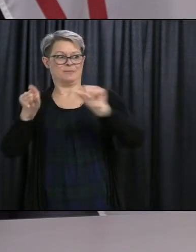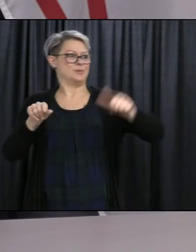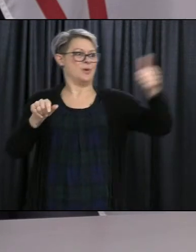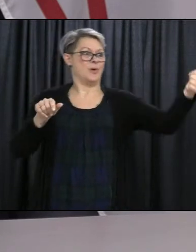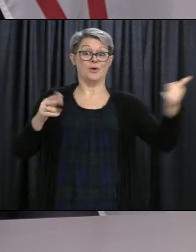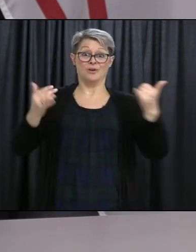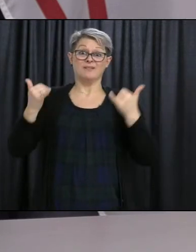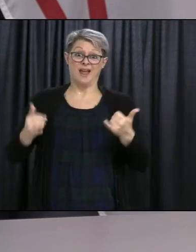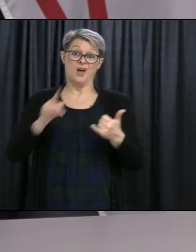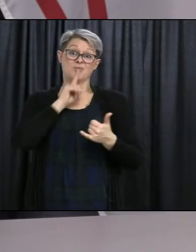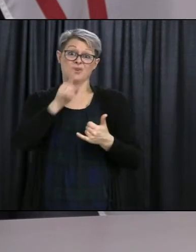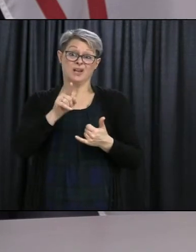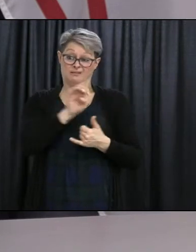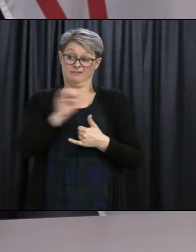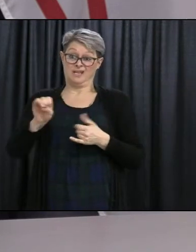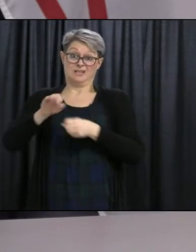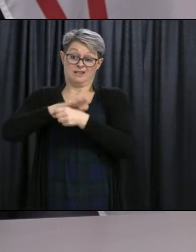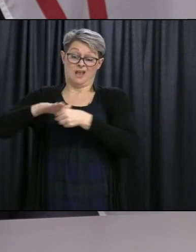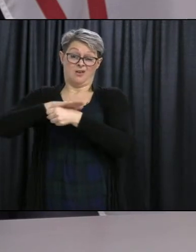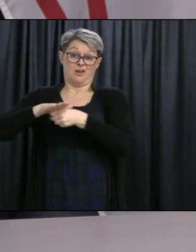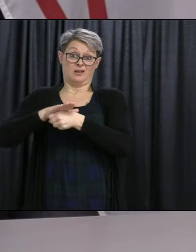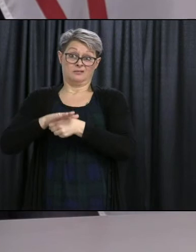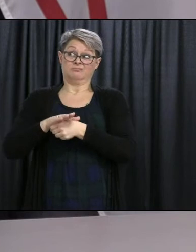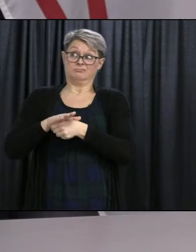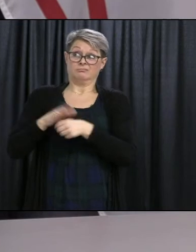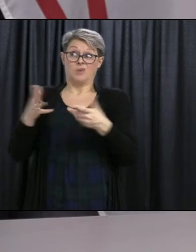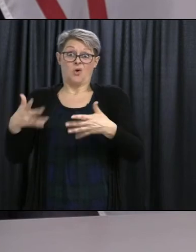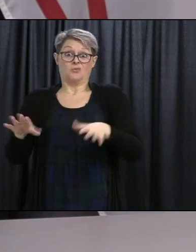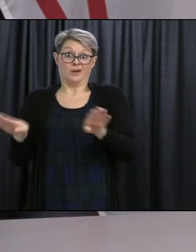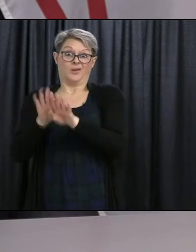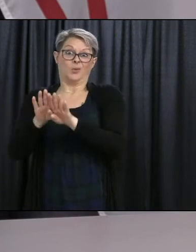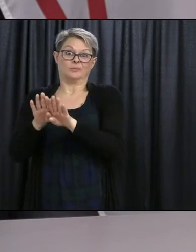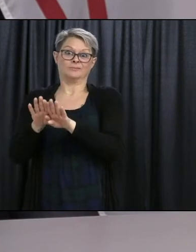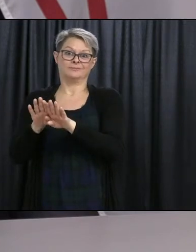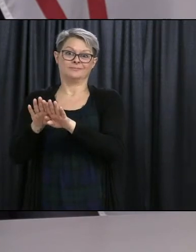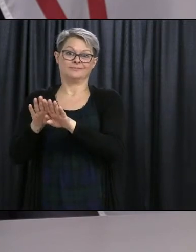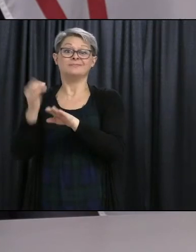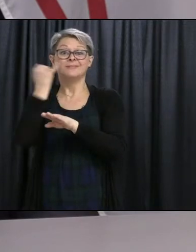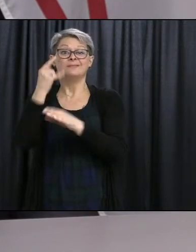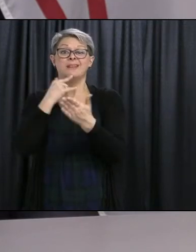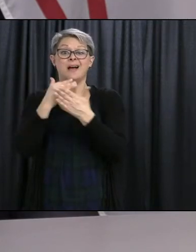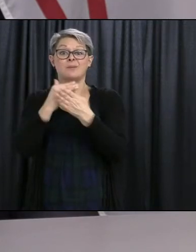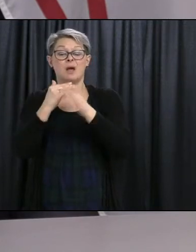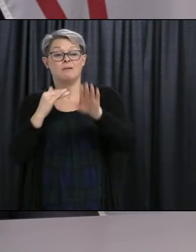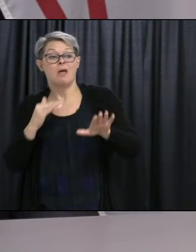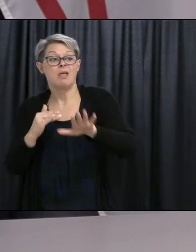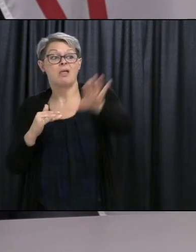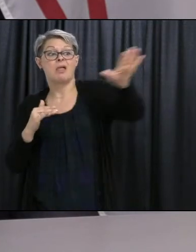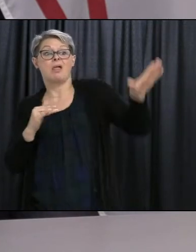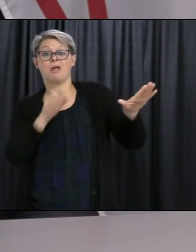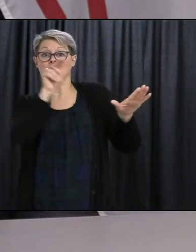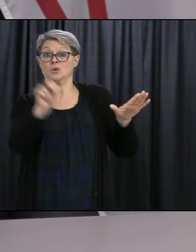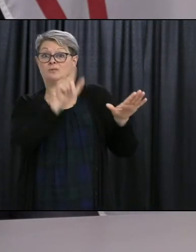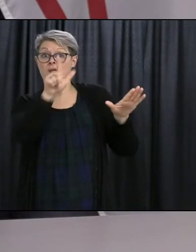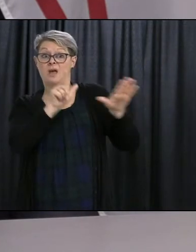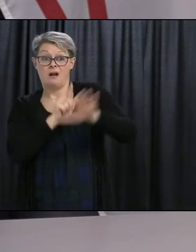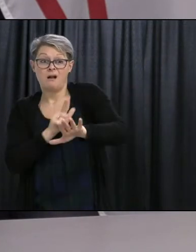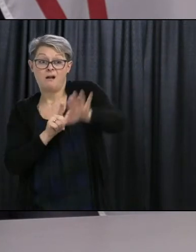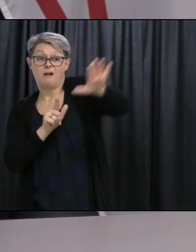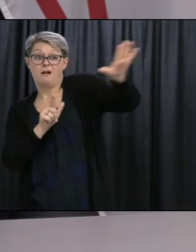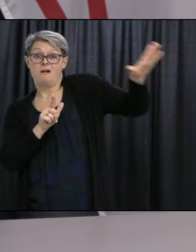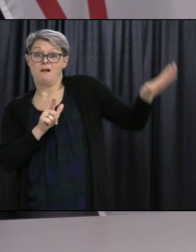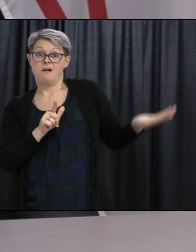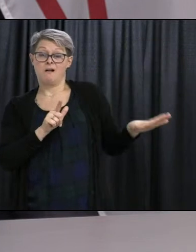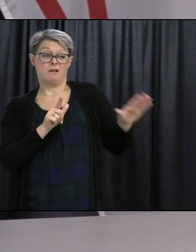locked down right now. So if you're talking about across the province, I mean, we hope that if we can keep, if everybody can